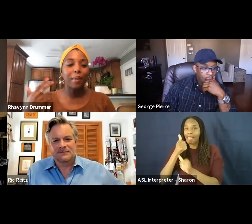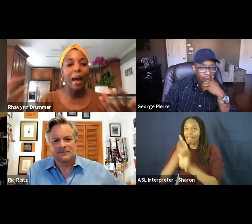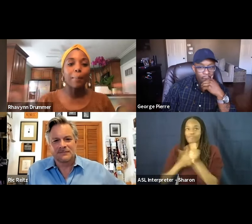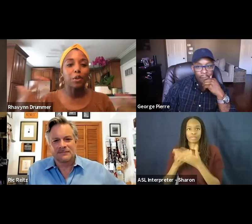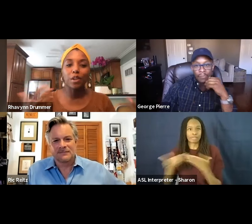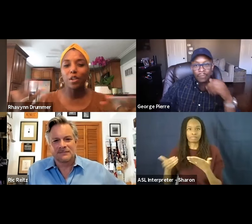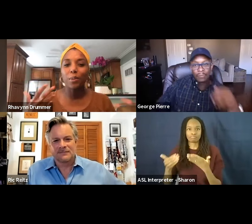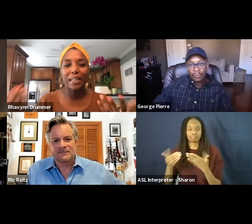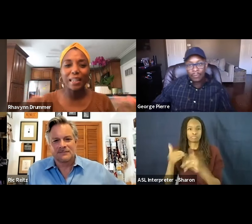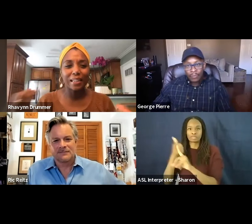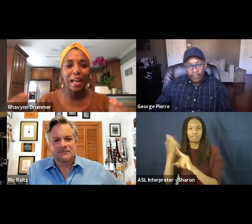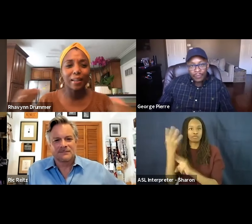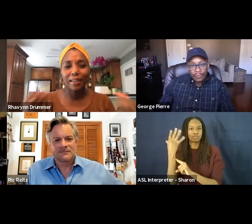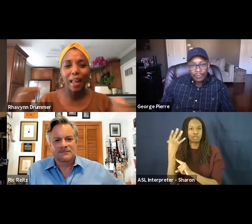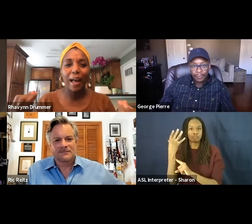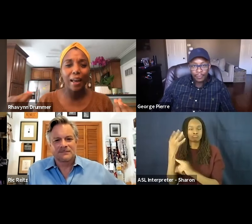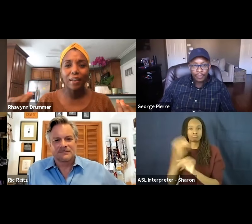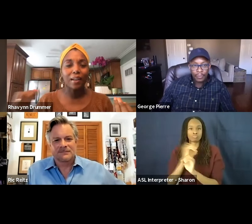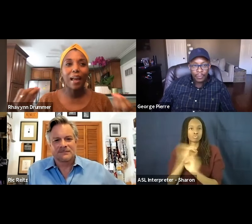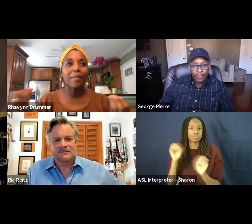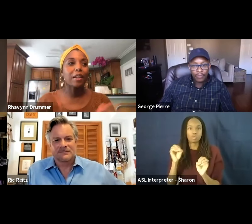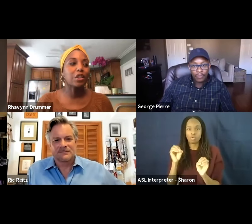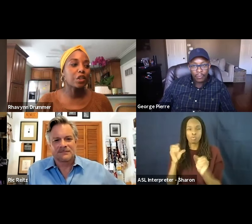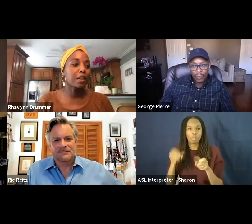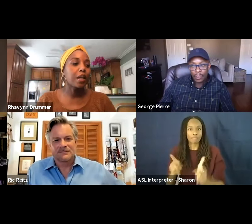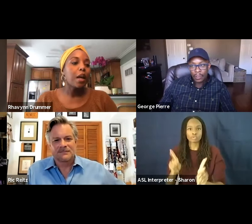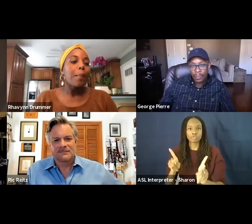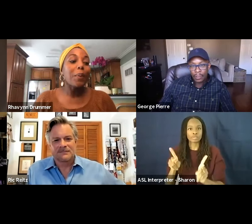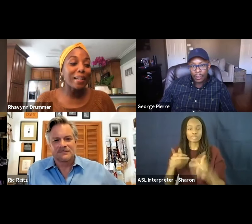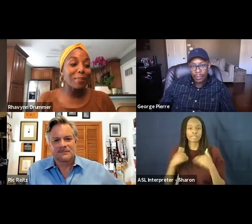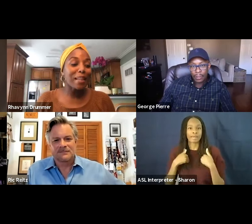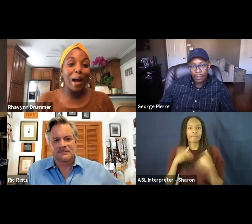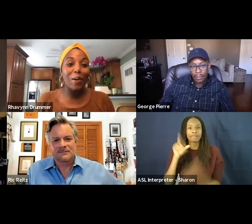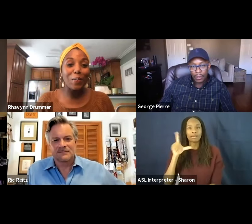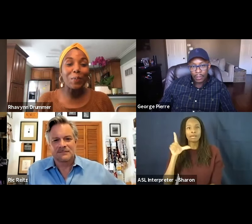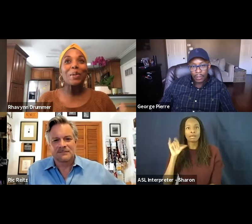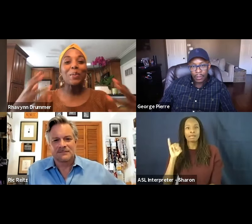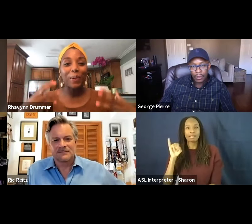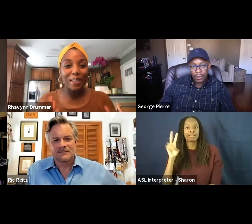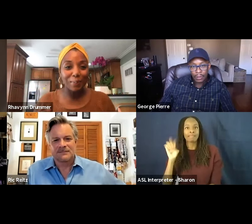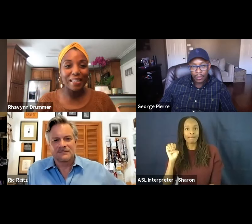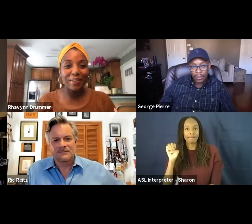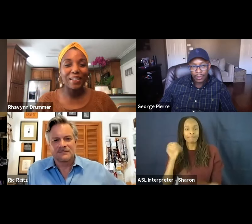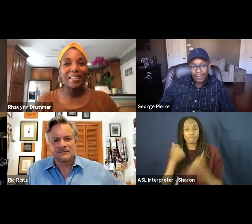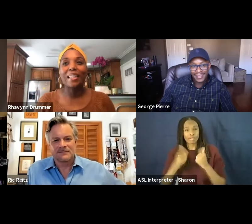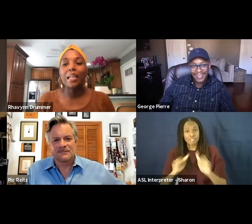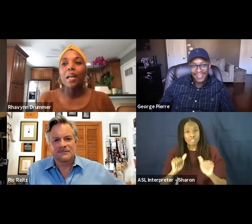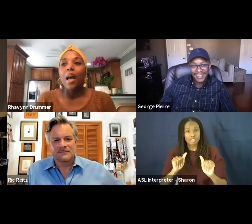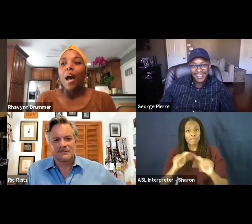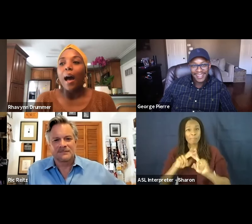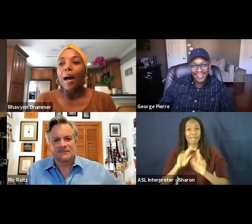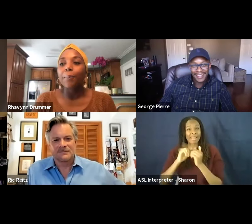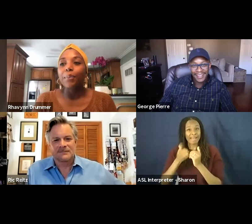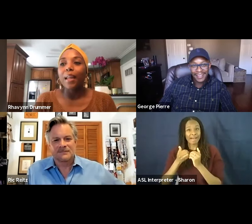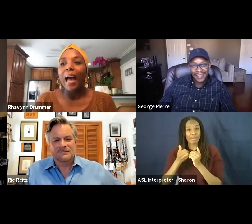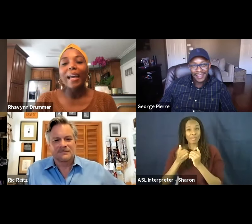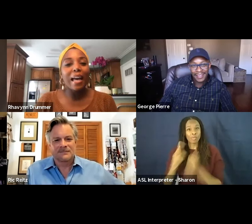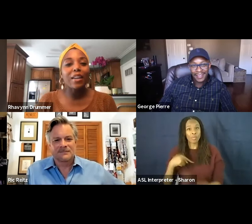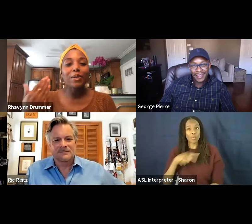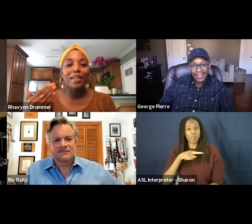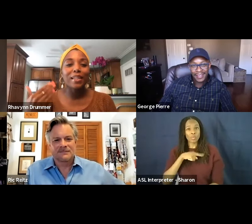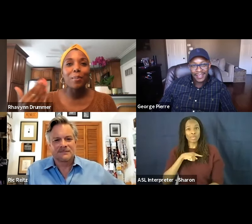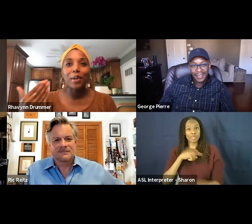any opportunity to do anything live audition. But when it comes to how we work specifically,